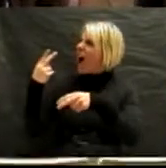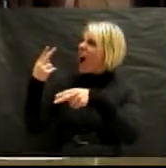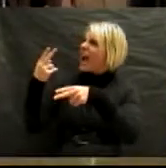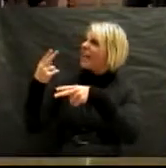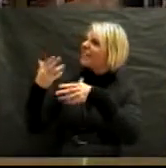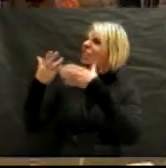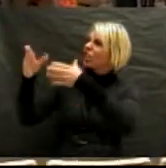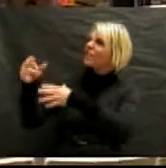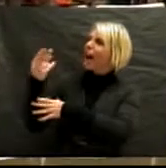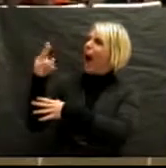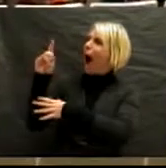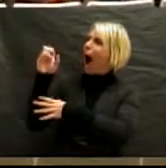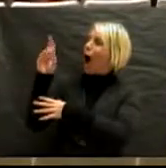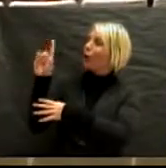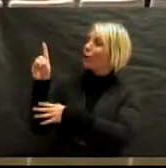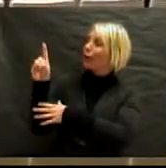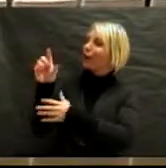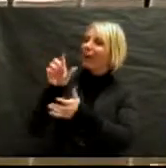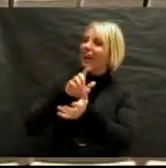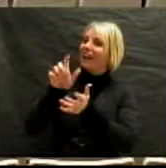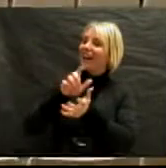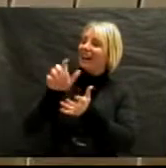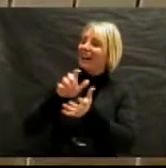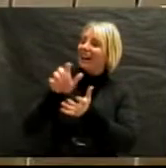As you wish. Please. Yes. Okay.